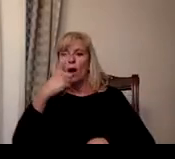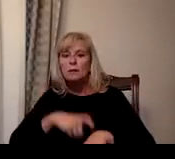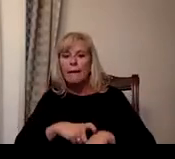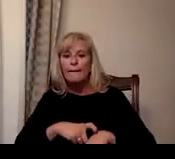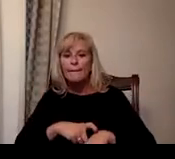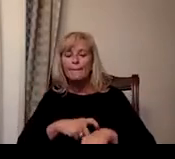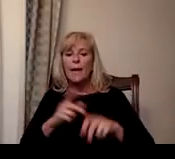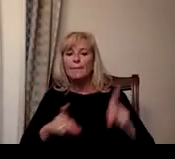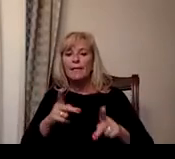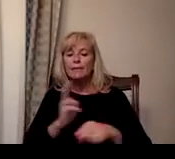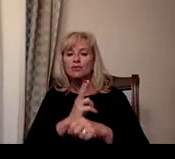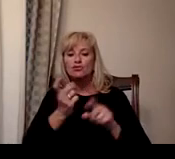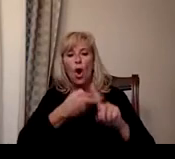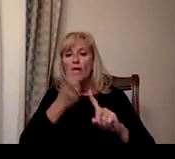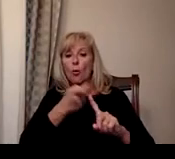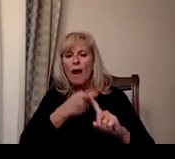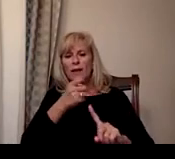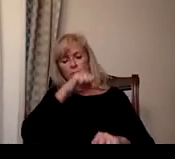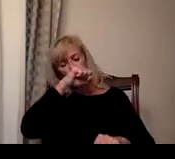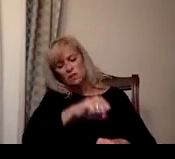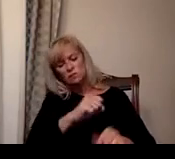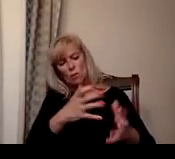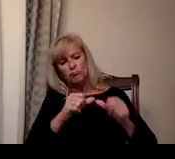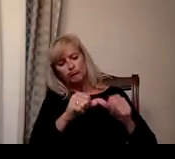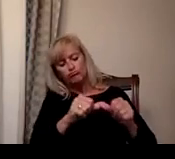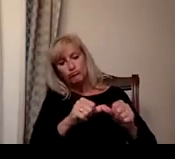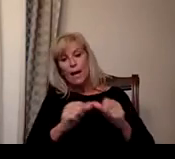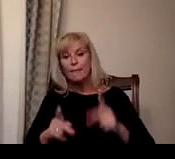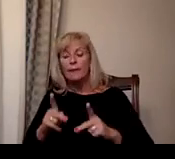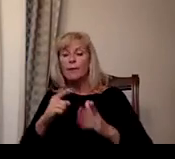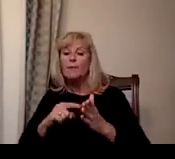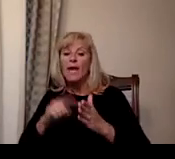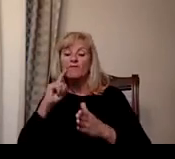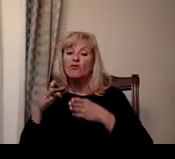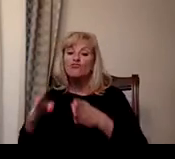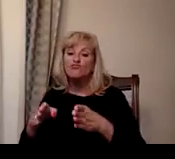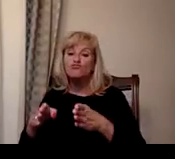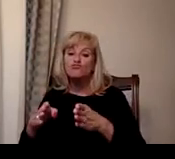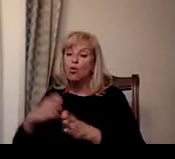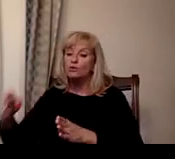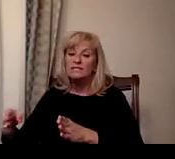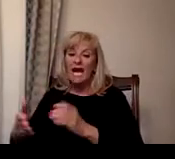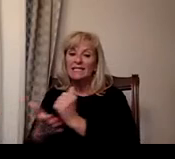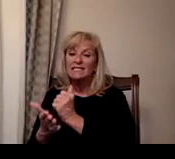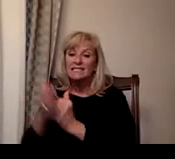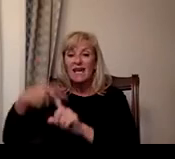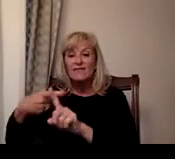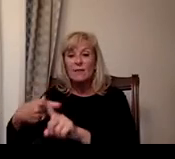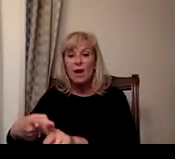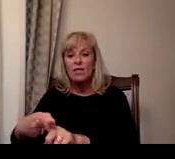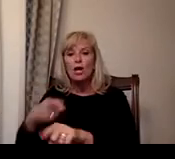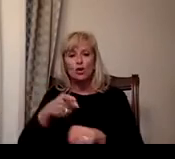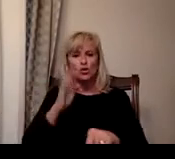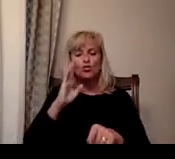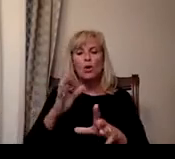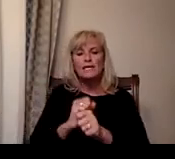people use autopilot and love it, as people pay for their roadside assistance every month and they love those products. You get paid because